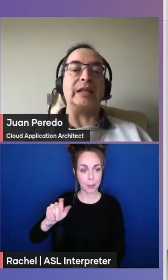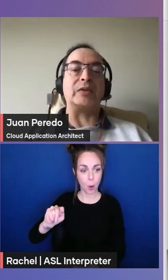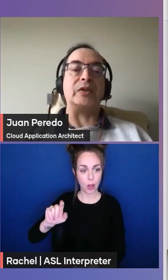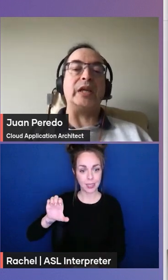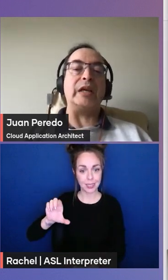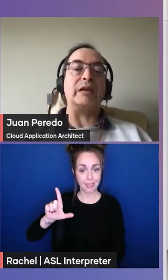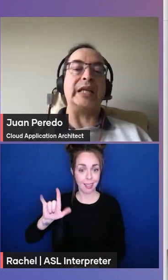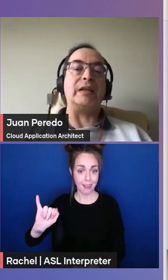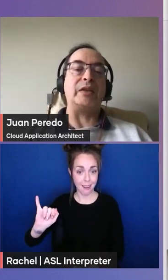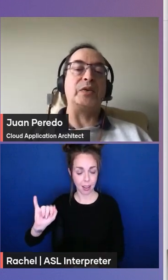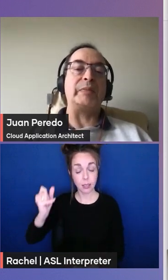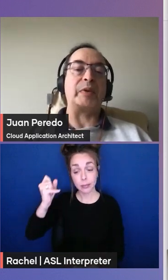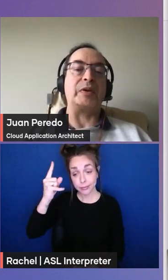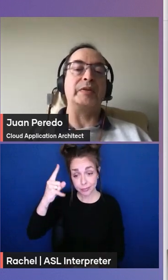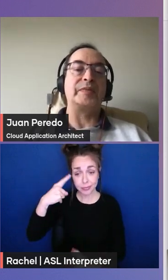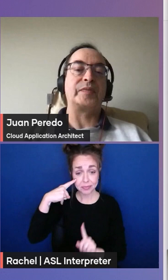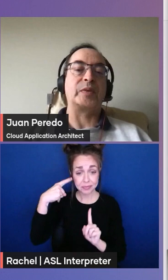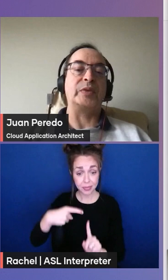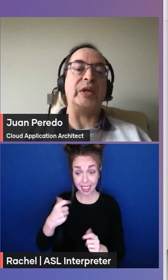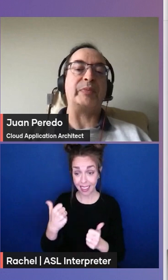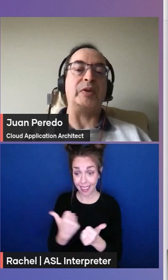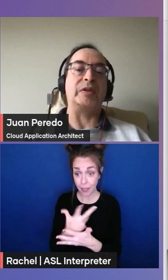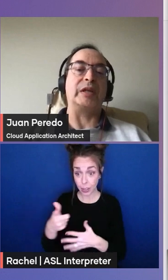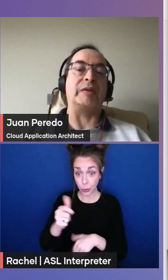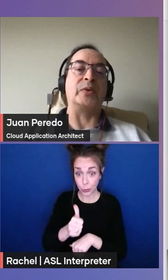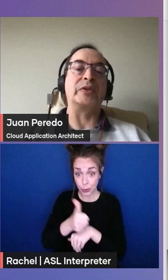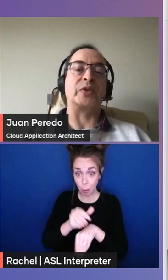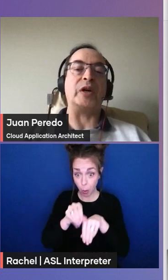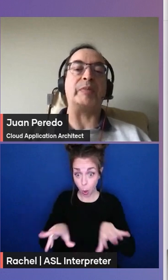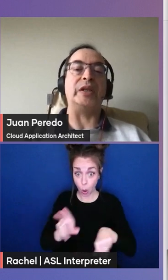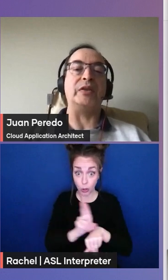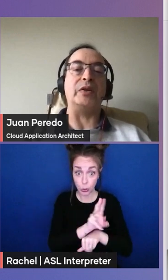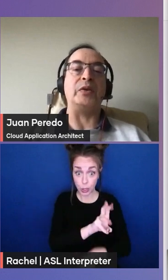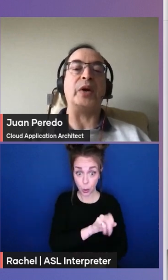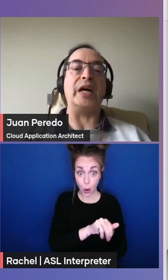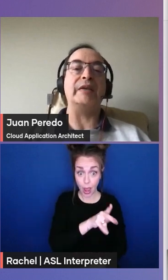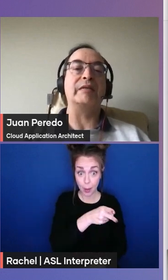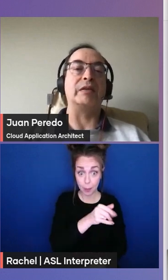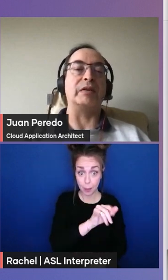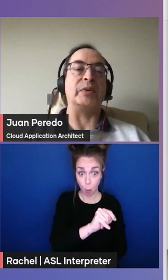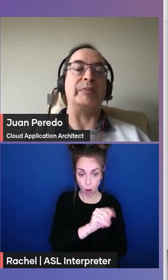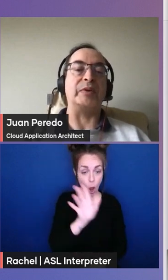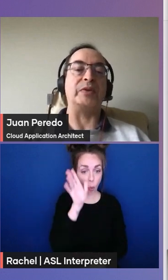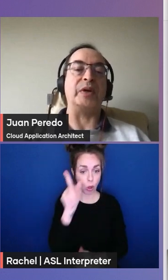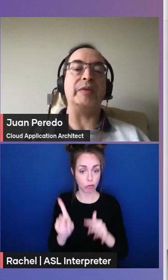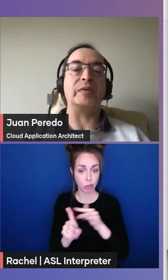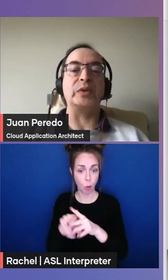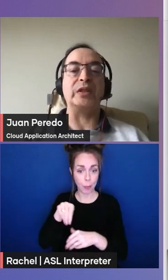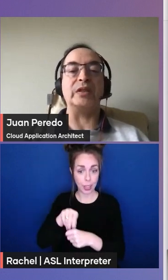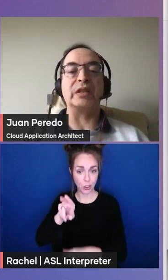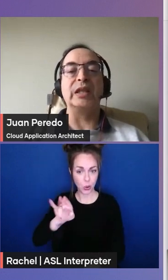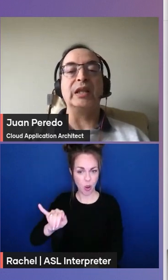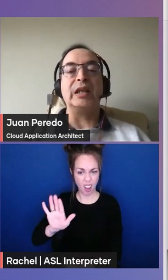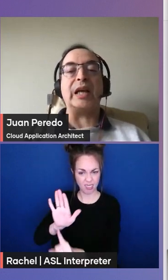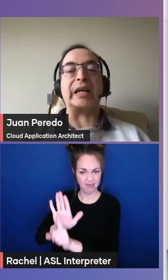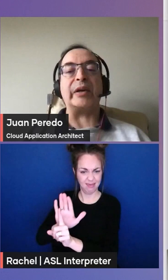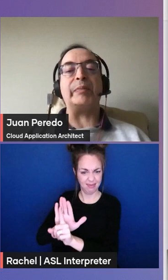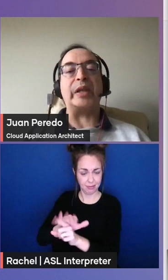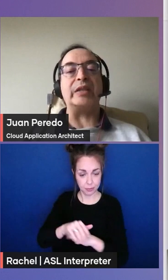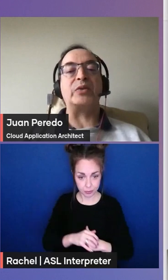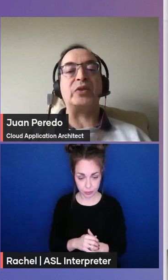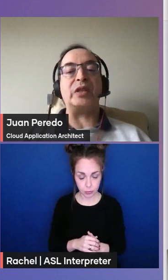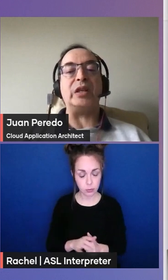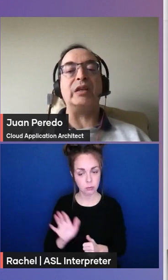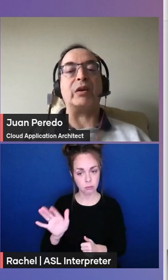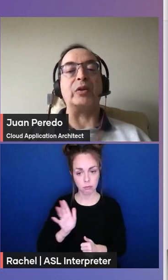at the end of the day, anything you deploy with Waypoint will show up in the UI, the Waypoint UI, which is a great